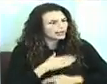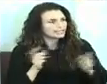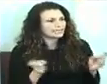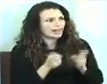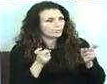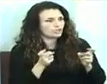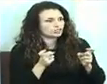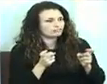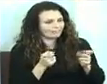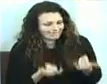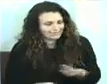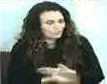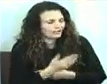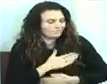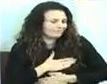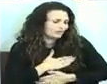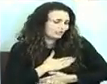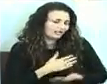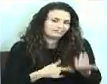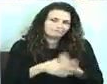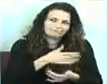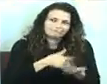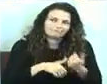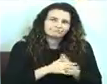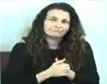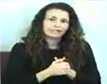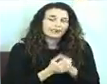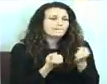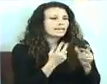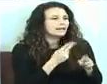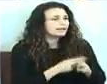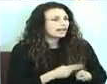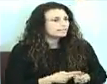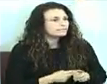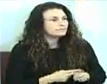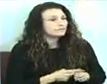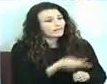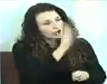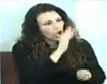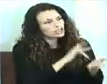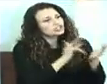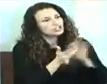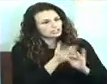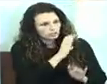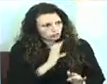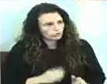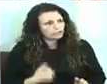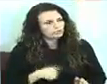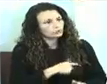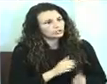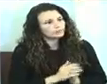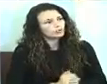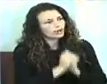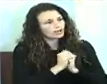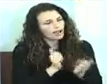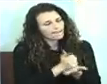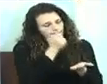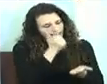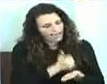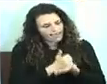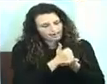this morning. In the many names of God, even Jesus the Christ, we pray. Amen.